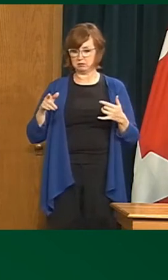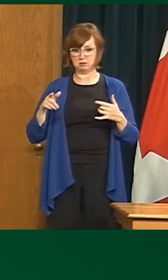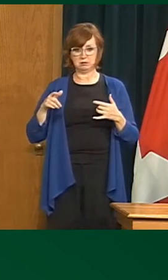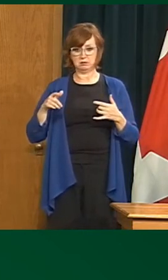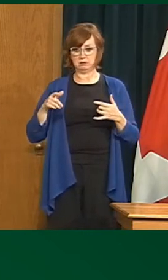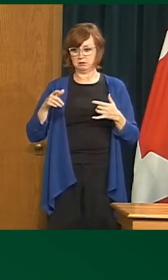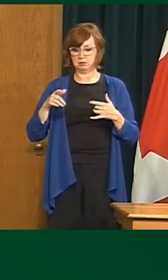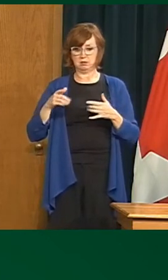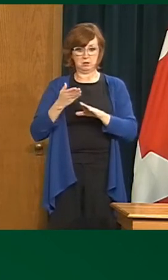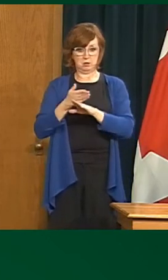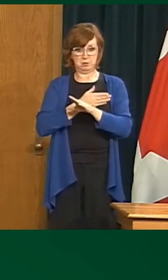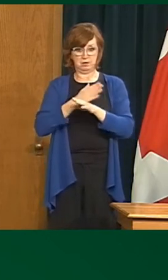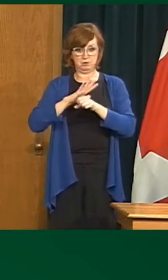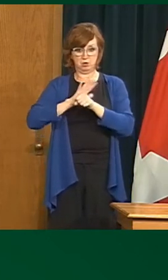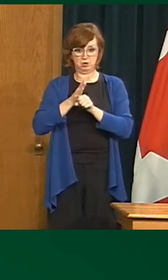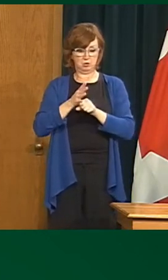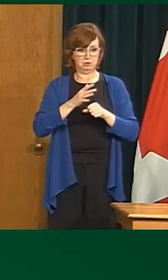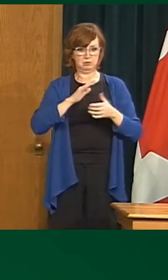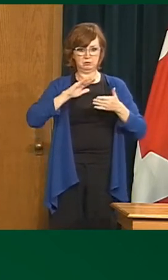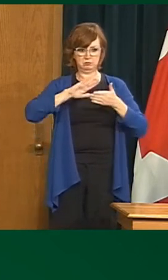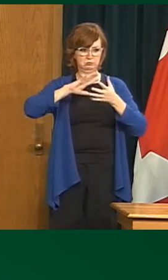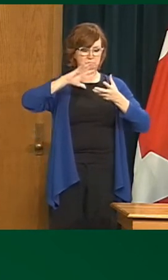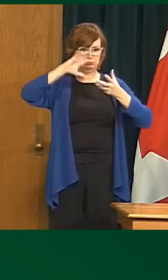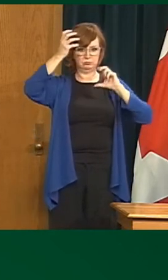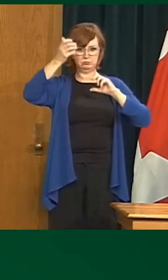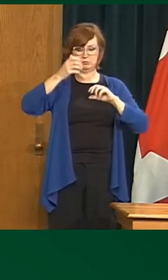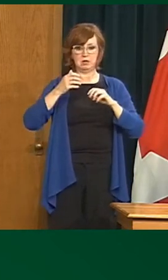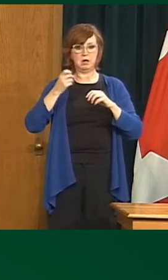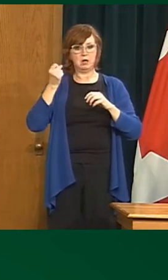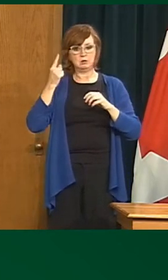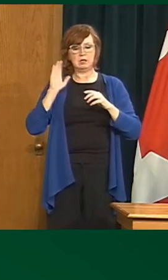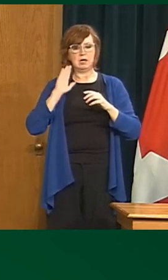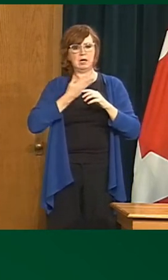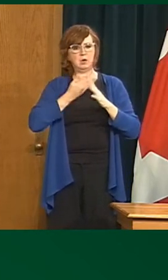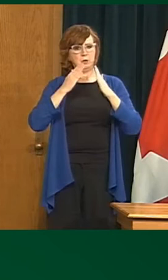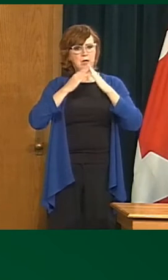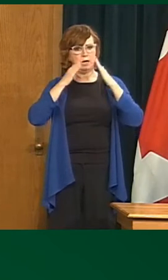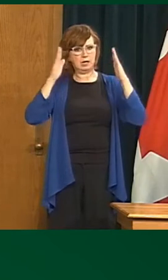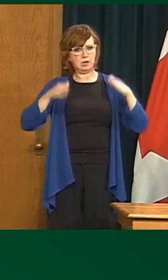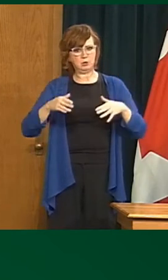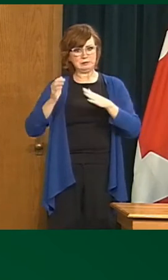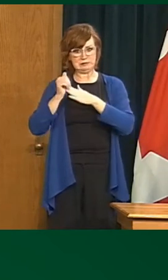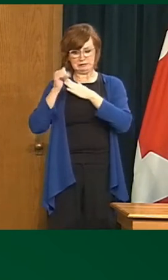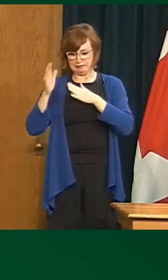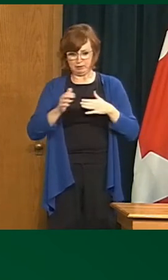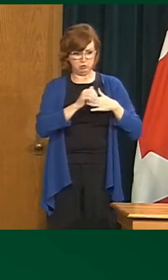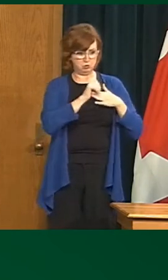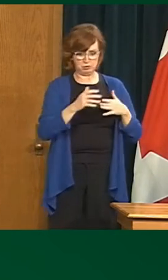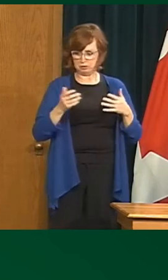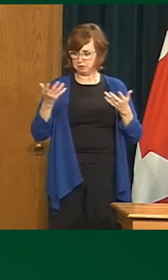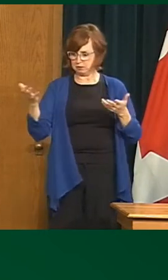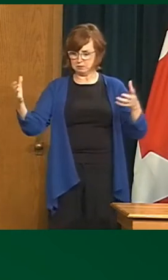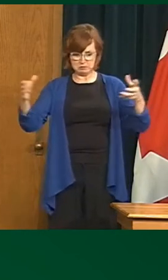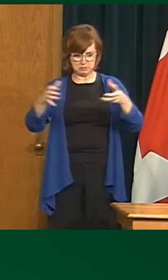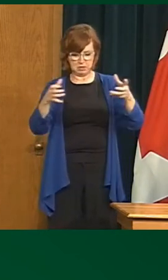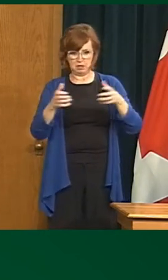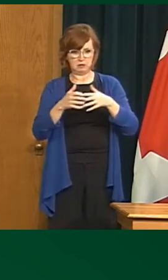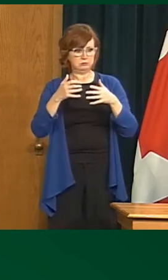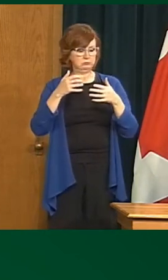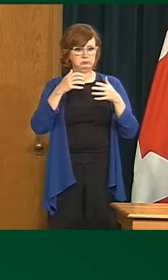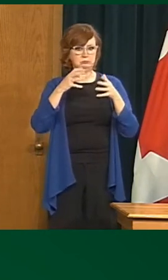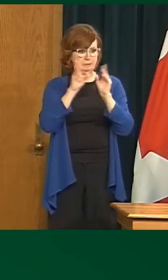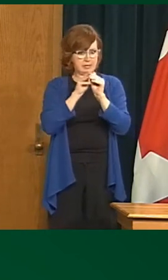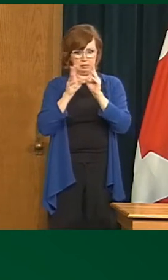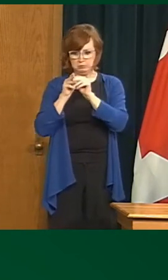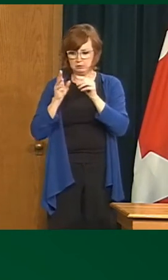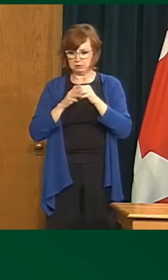going into COVID-19. That's why our House leaders have been meeting for some time now, trying to come to some type of a modified sitting arrangement, if you